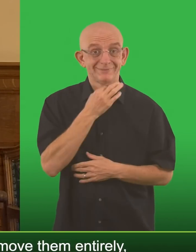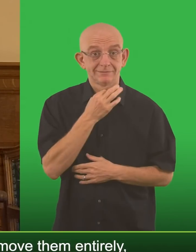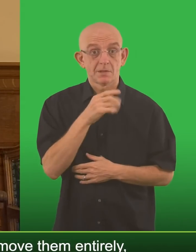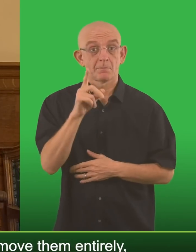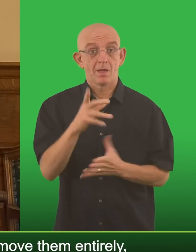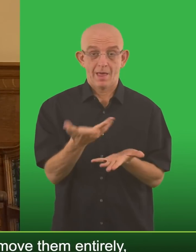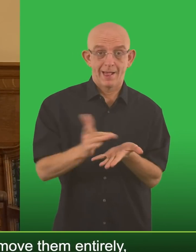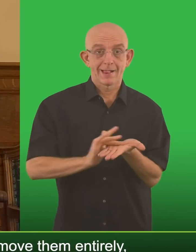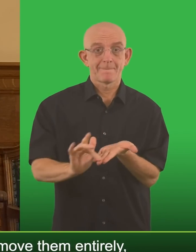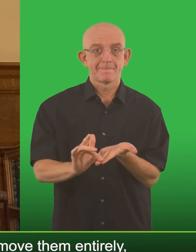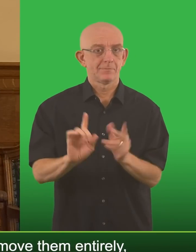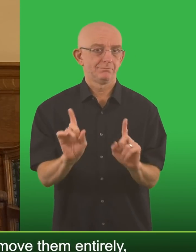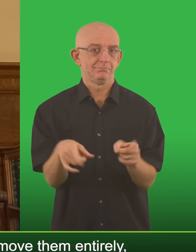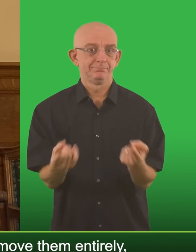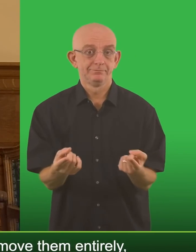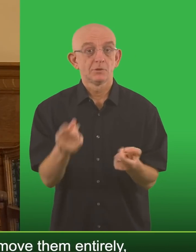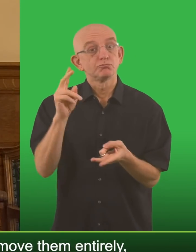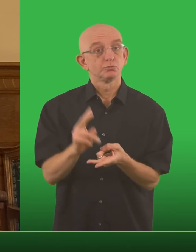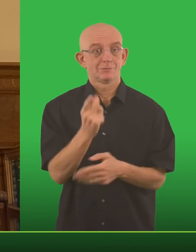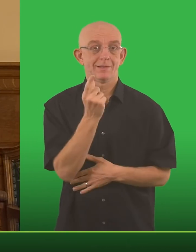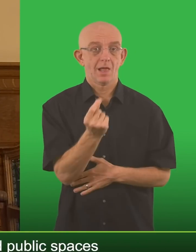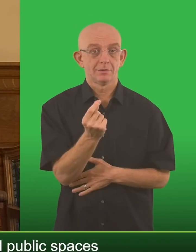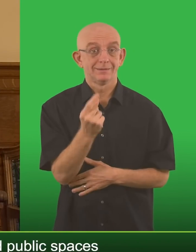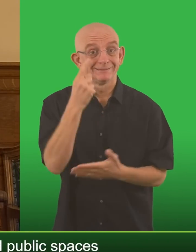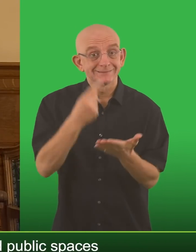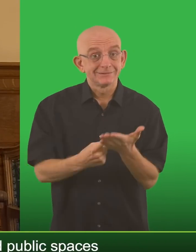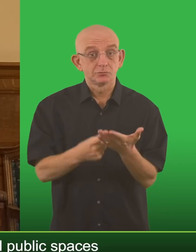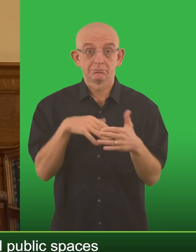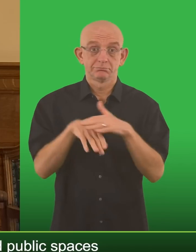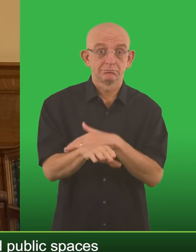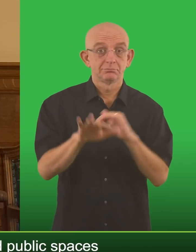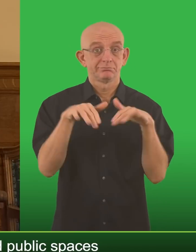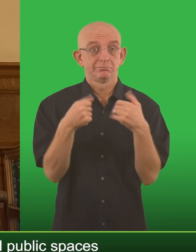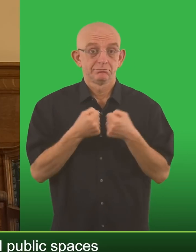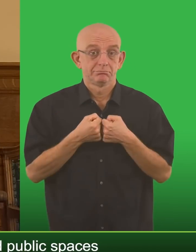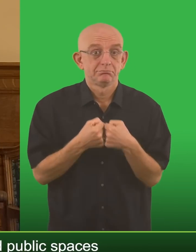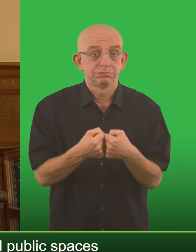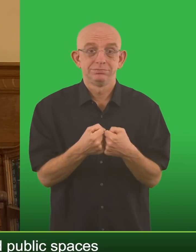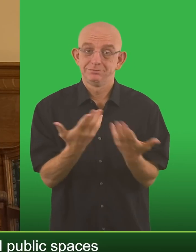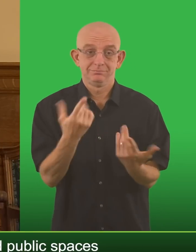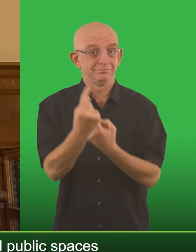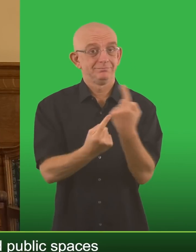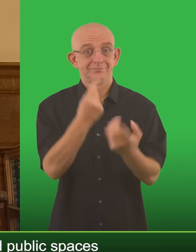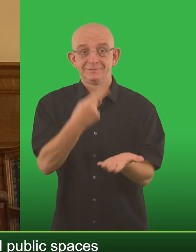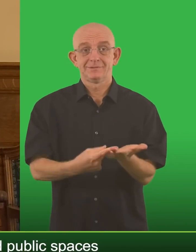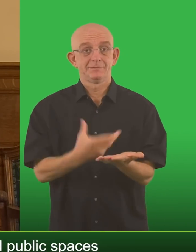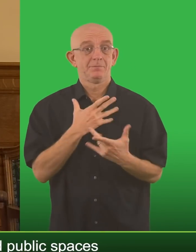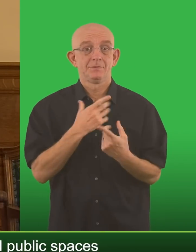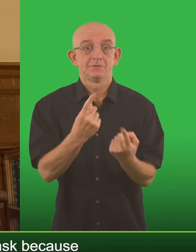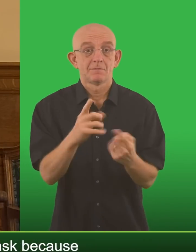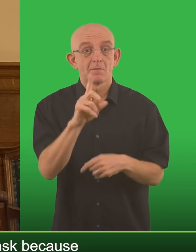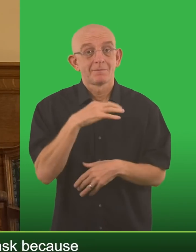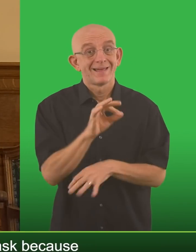reduce the risk. We can't remove them entirely, but we can reduce them. So the decision on indoor crowded public spaces is one that only individuals